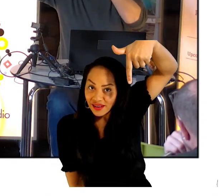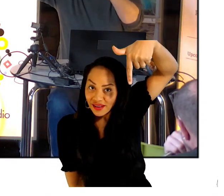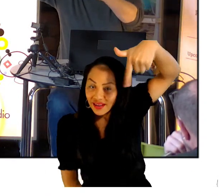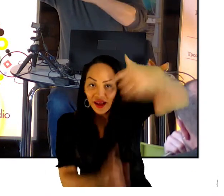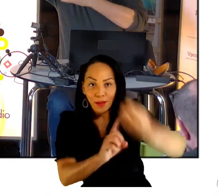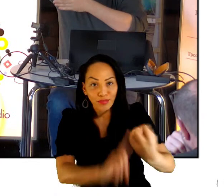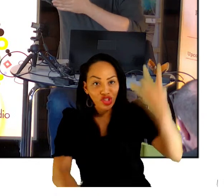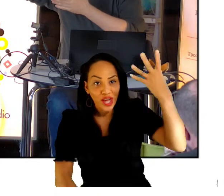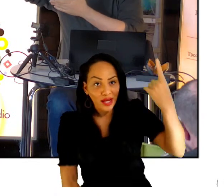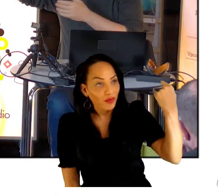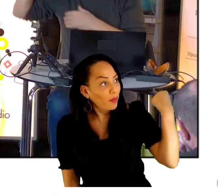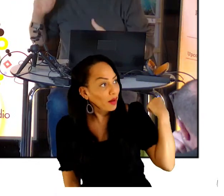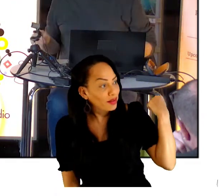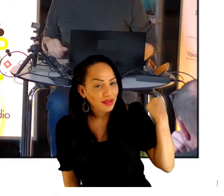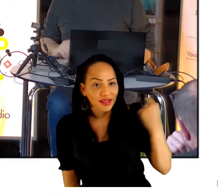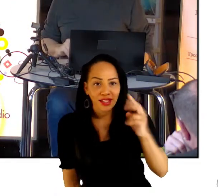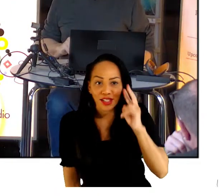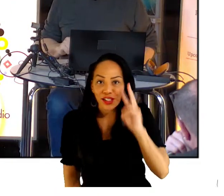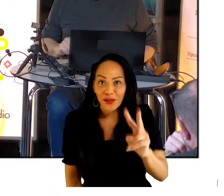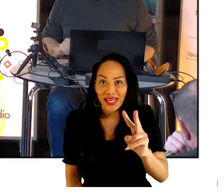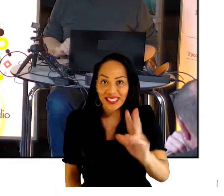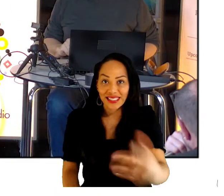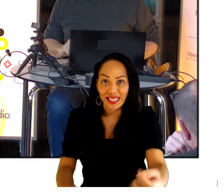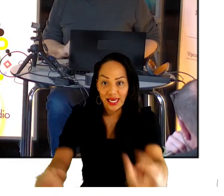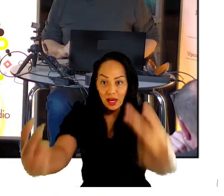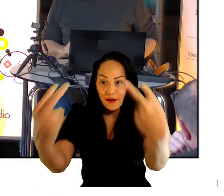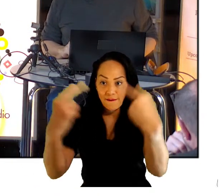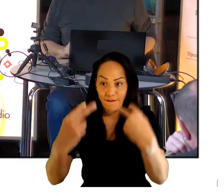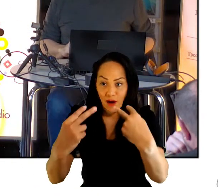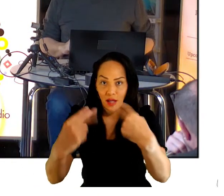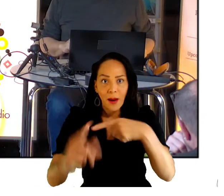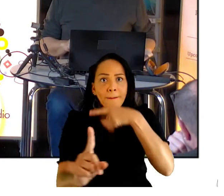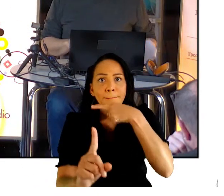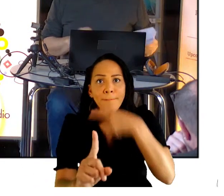see from in front and from above simultaneously.